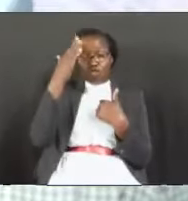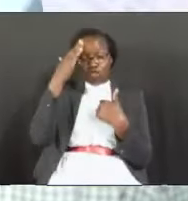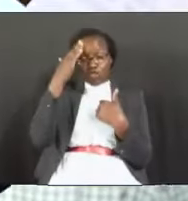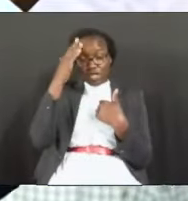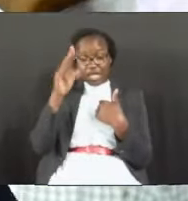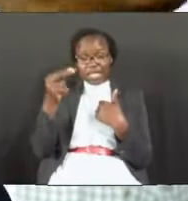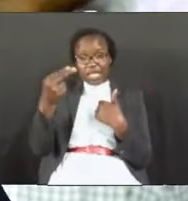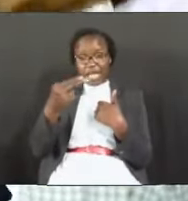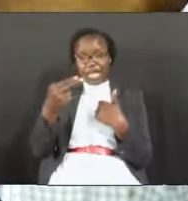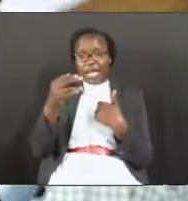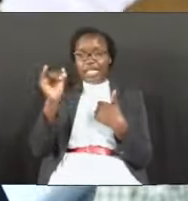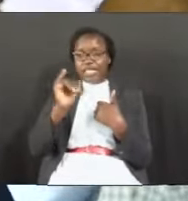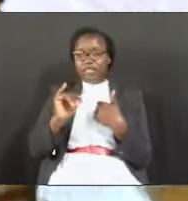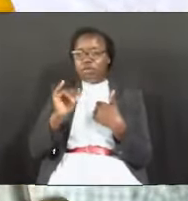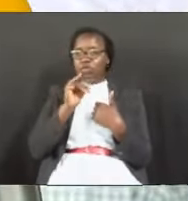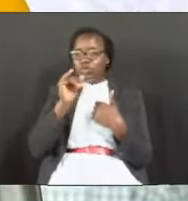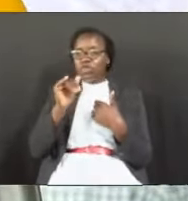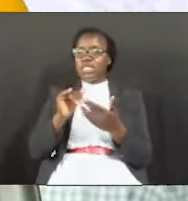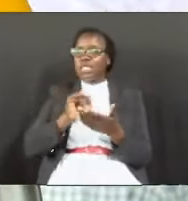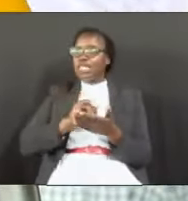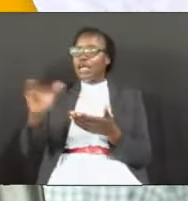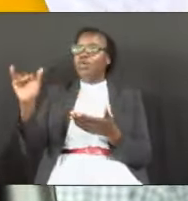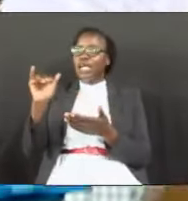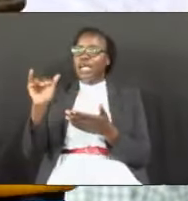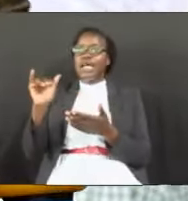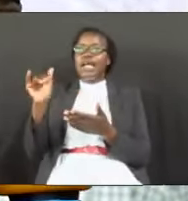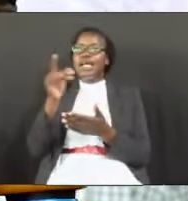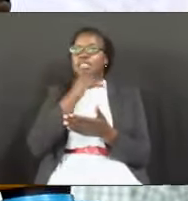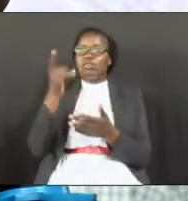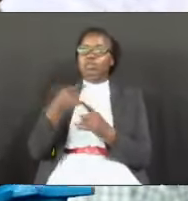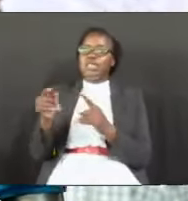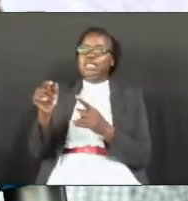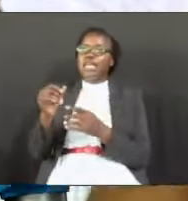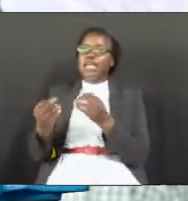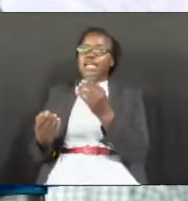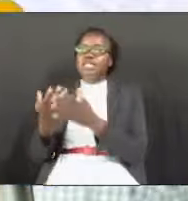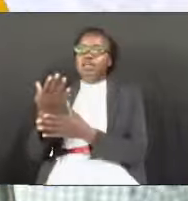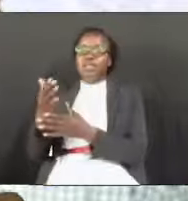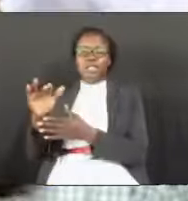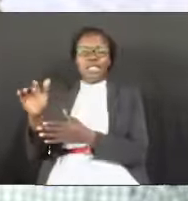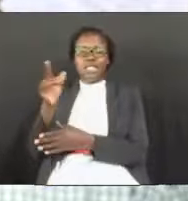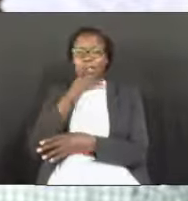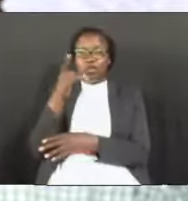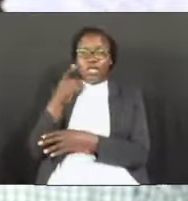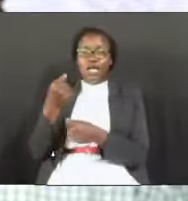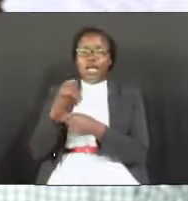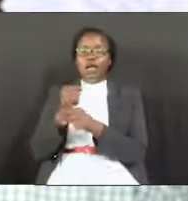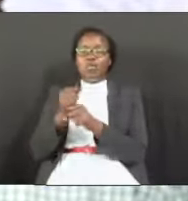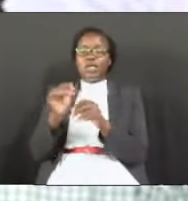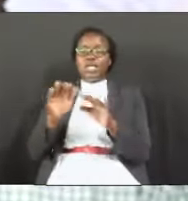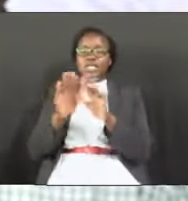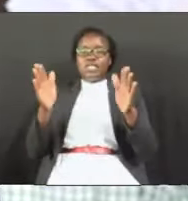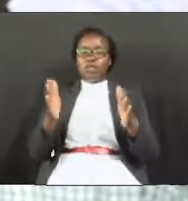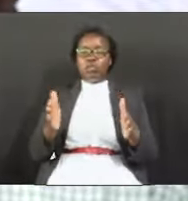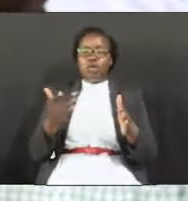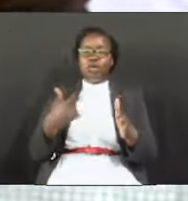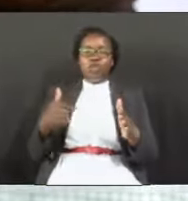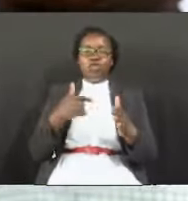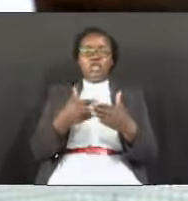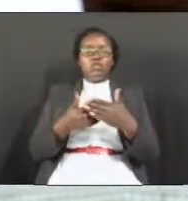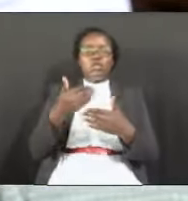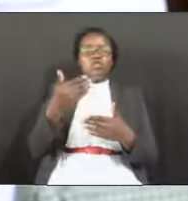away from the wilderness, but they were established in the wilderness. Make a table for us before